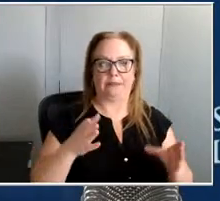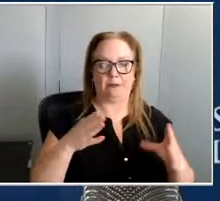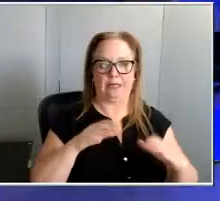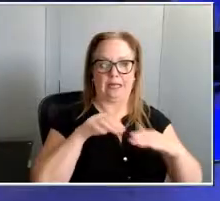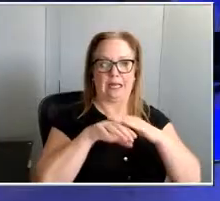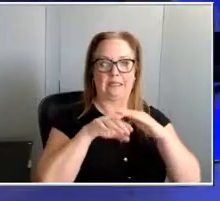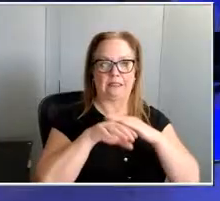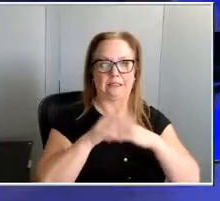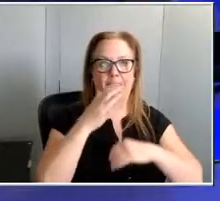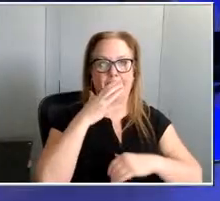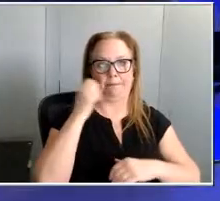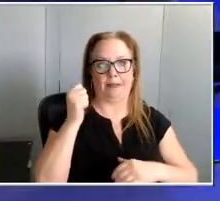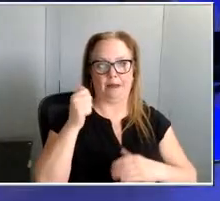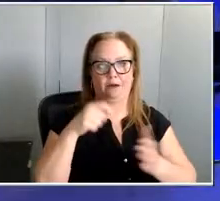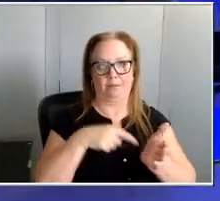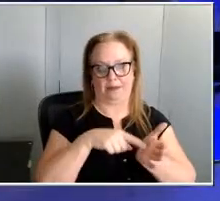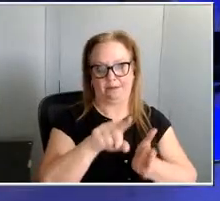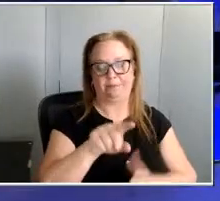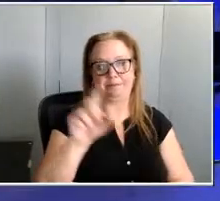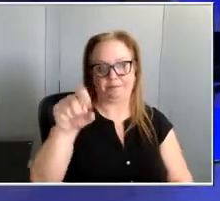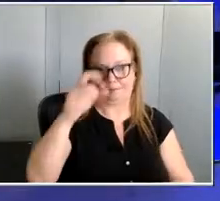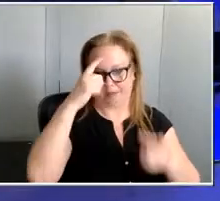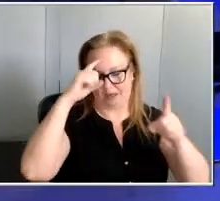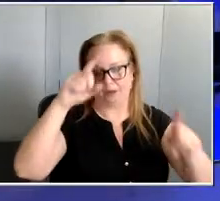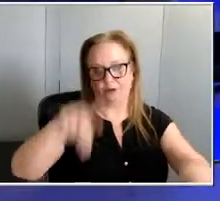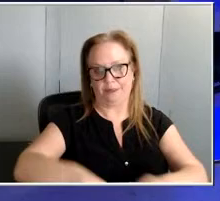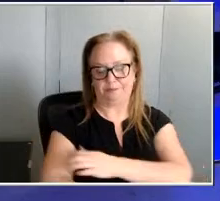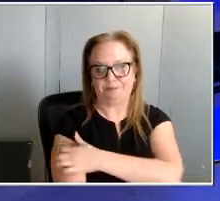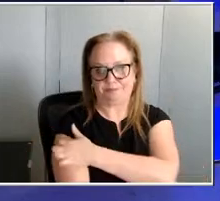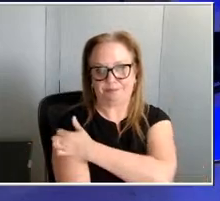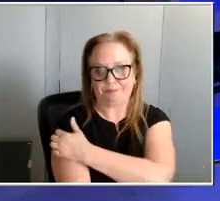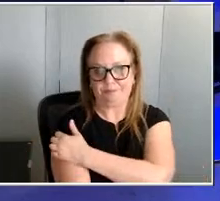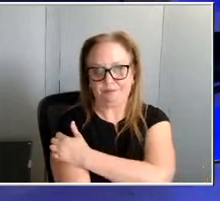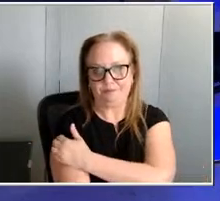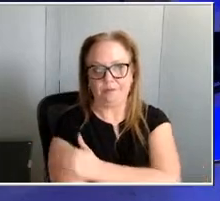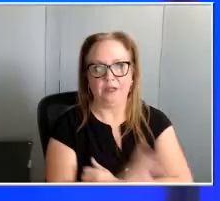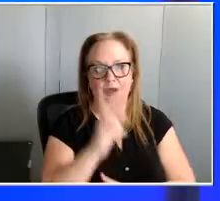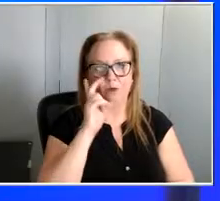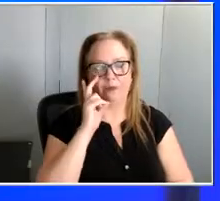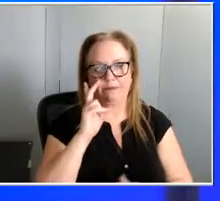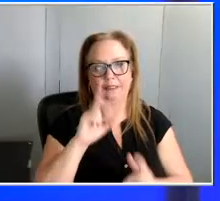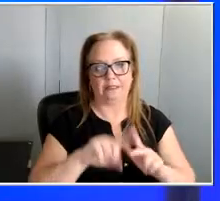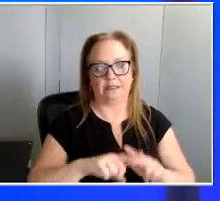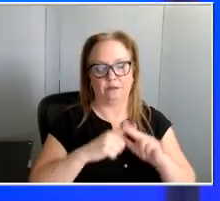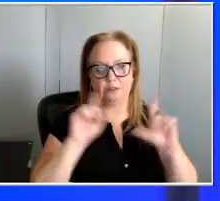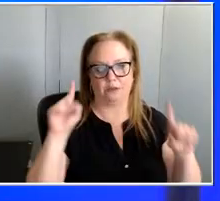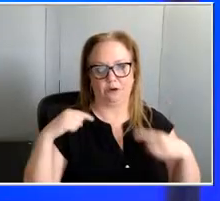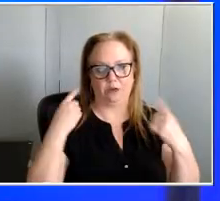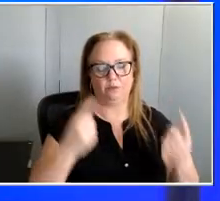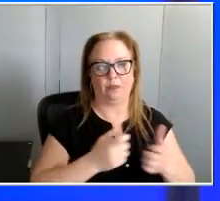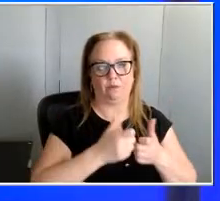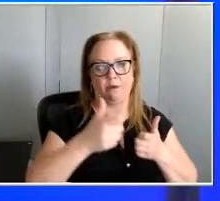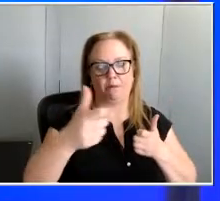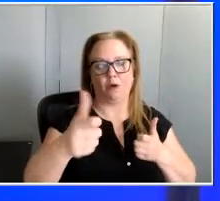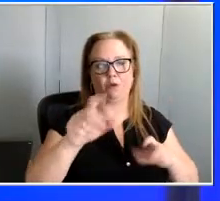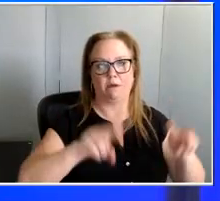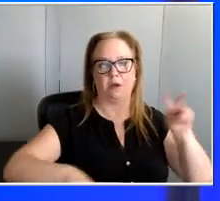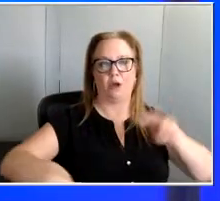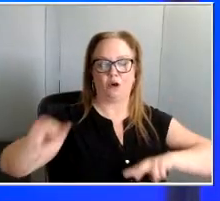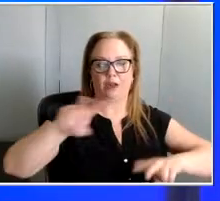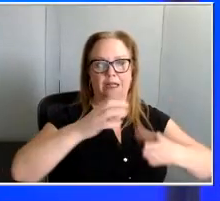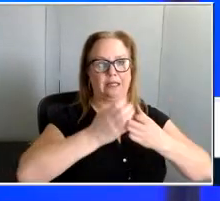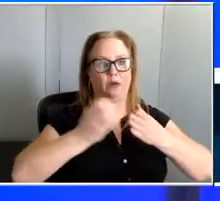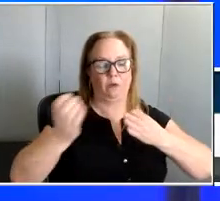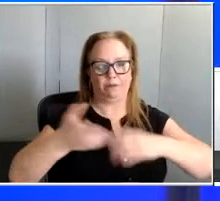tech. I certainly agree with you, and you know, we've seen that since we've started with some of the remote patient monitoring. The equipment's